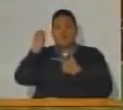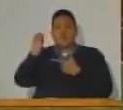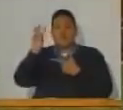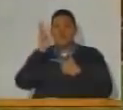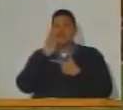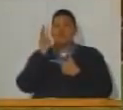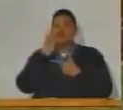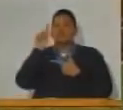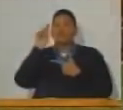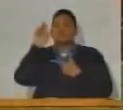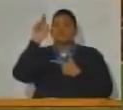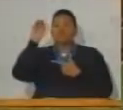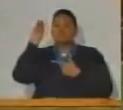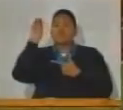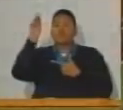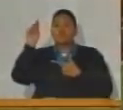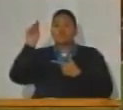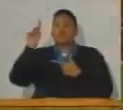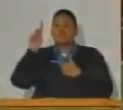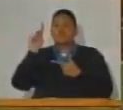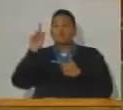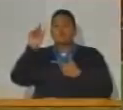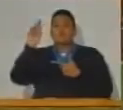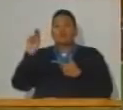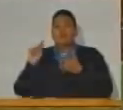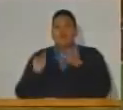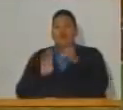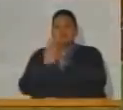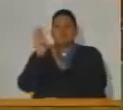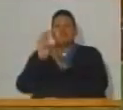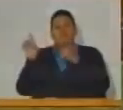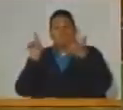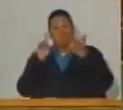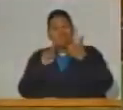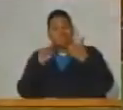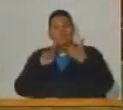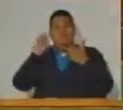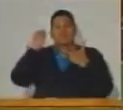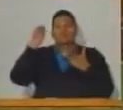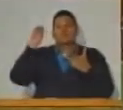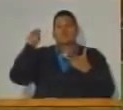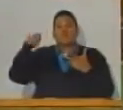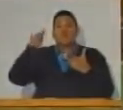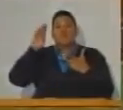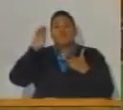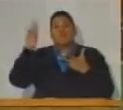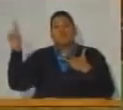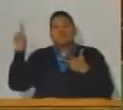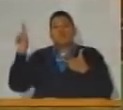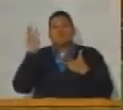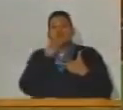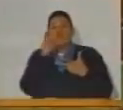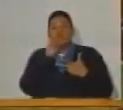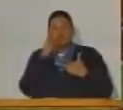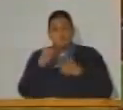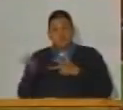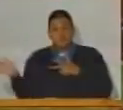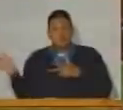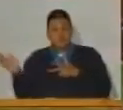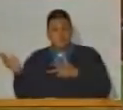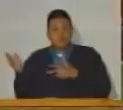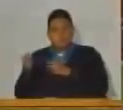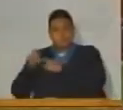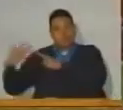development. And three, the Saltbury Wastewater Treatment Plant expansion.